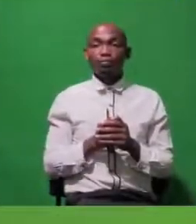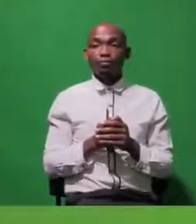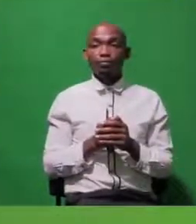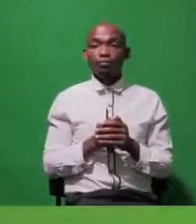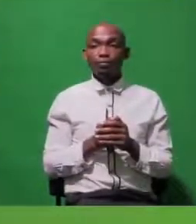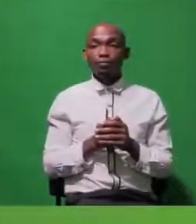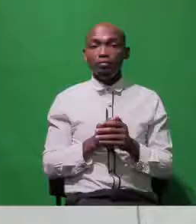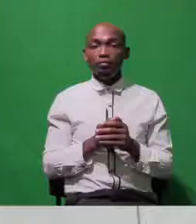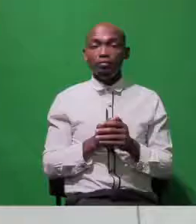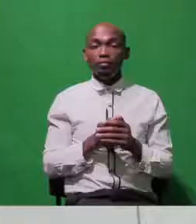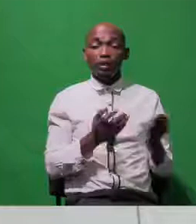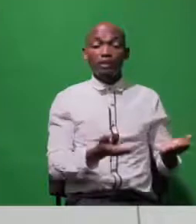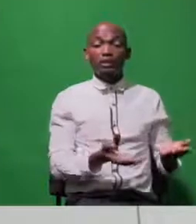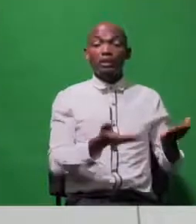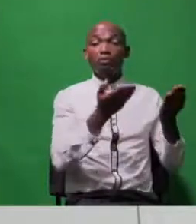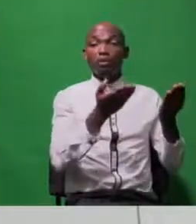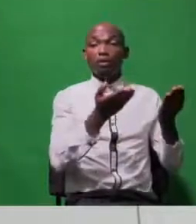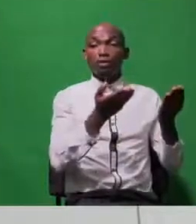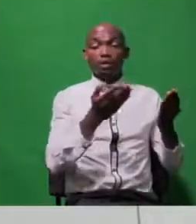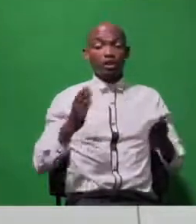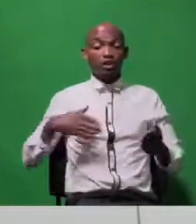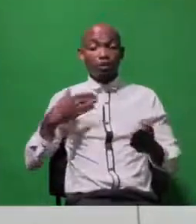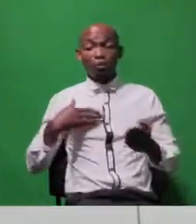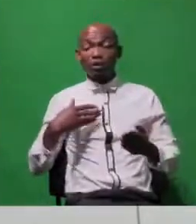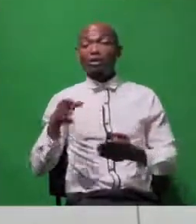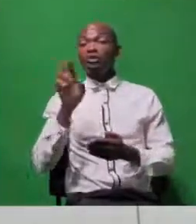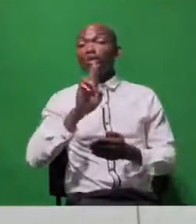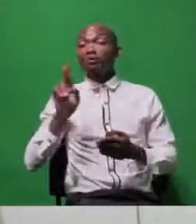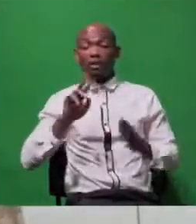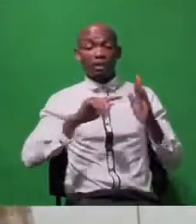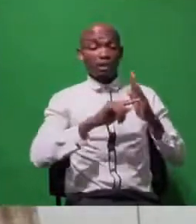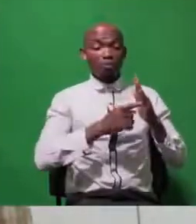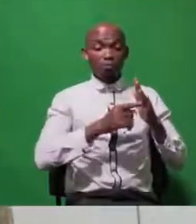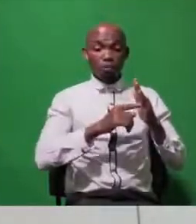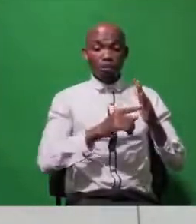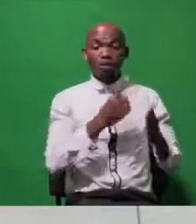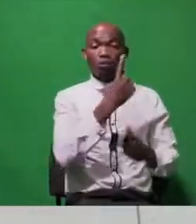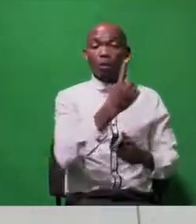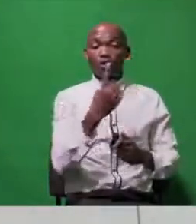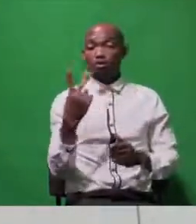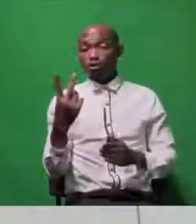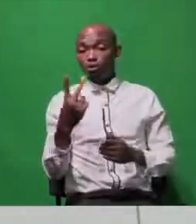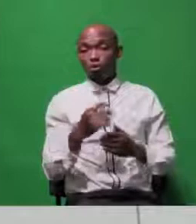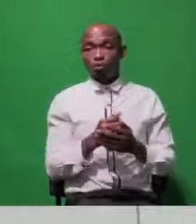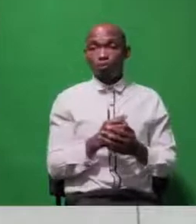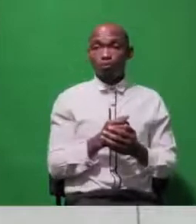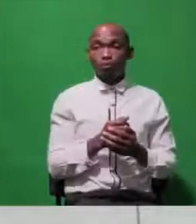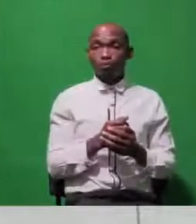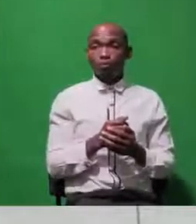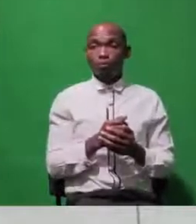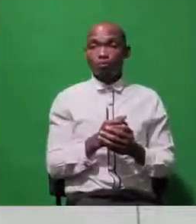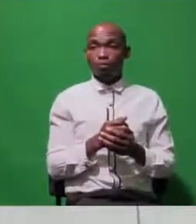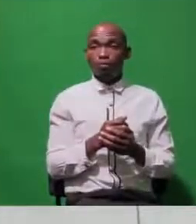suppose we want to reflect the point 1, 2. And the